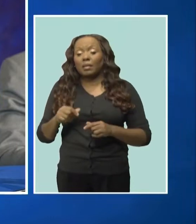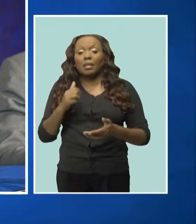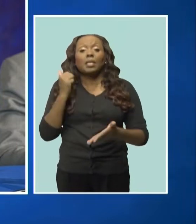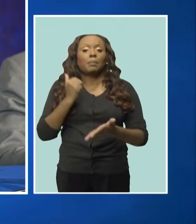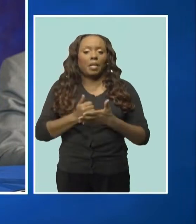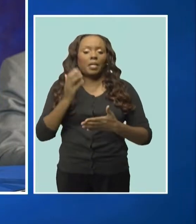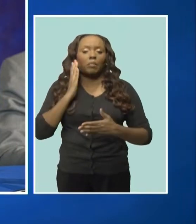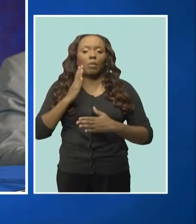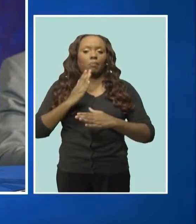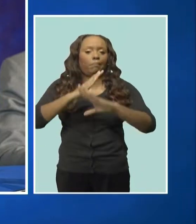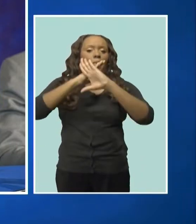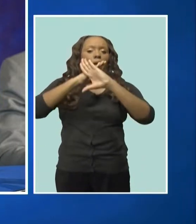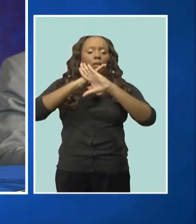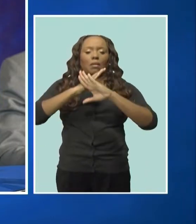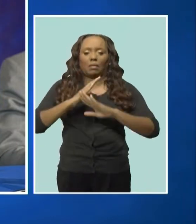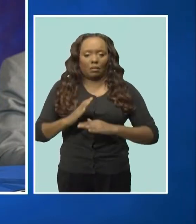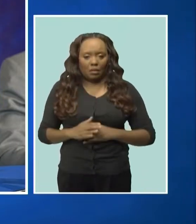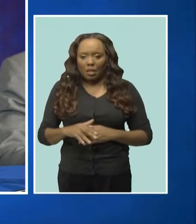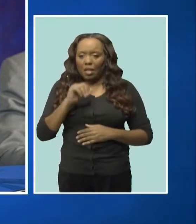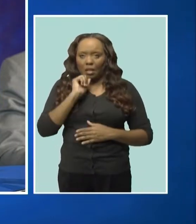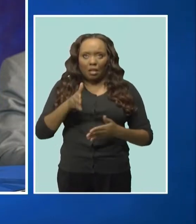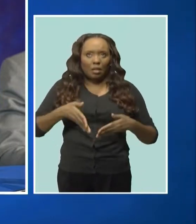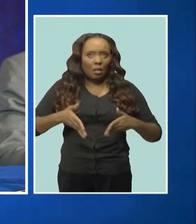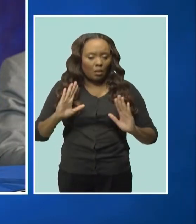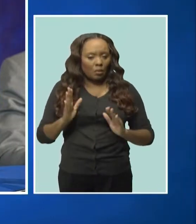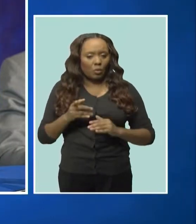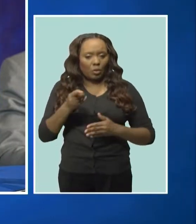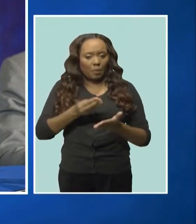with the banks. We respect that as governor.